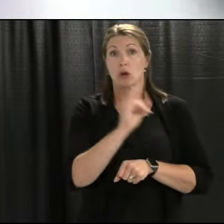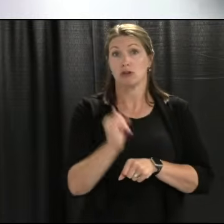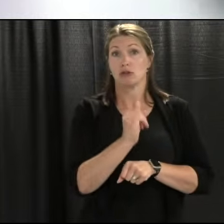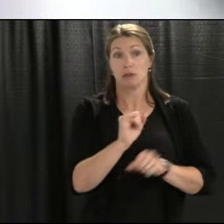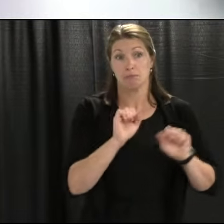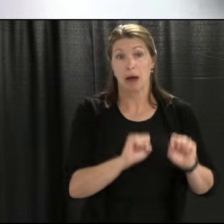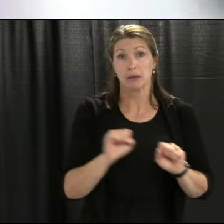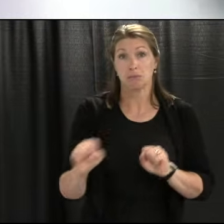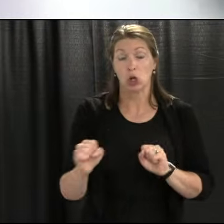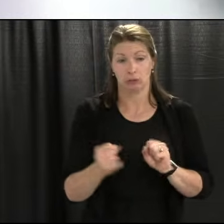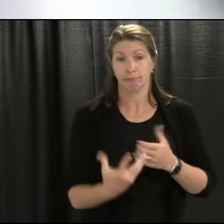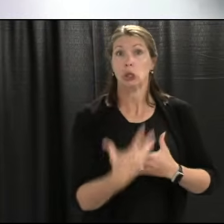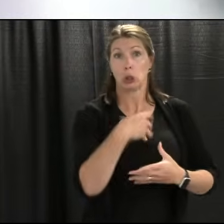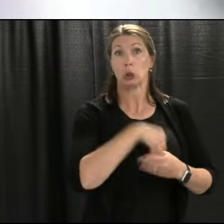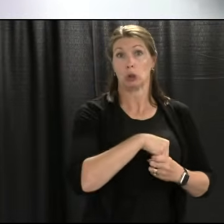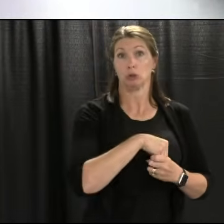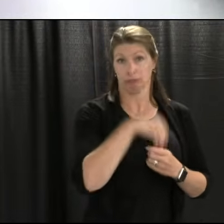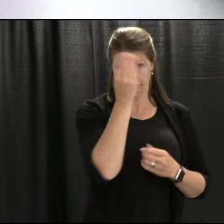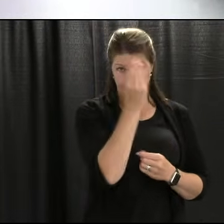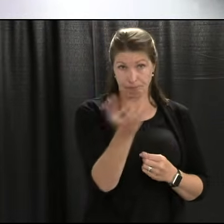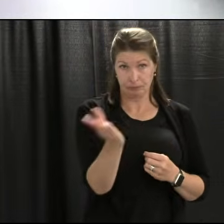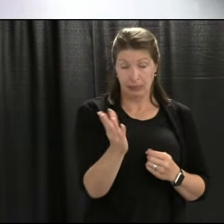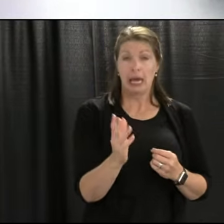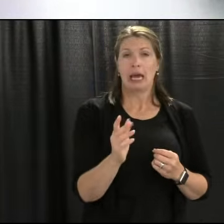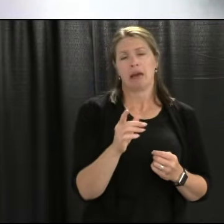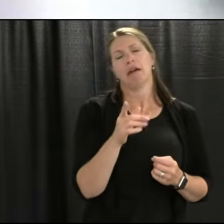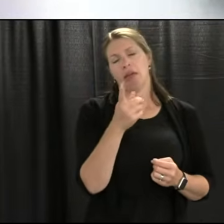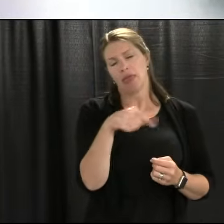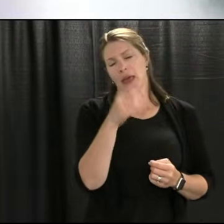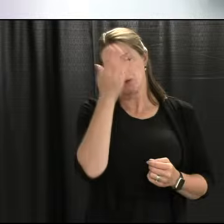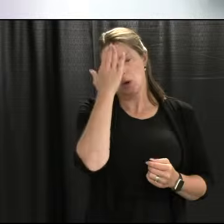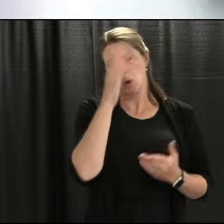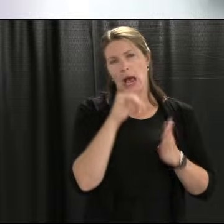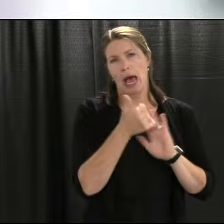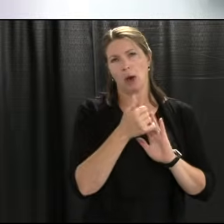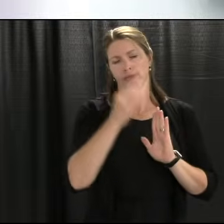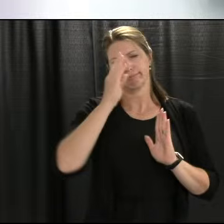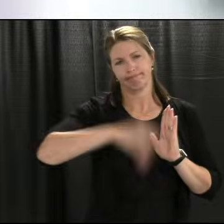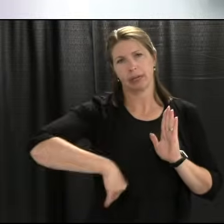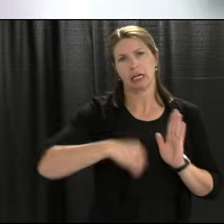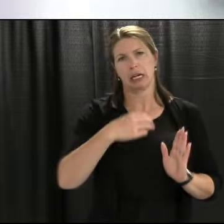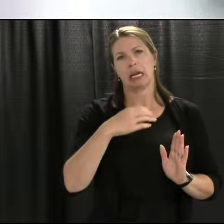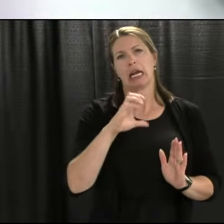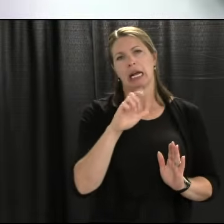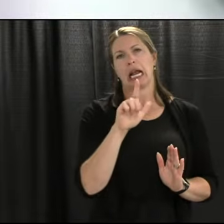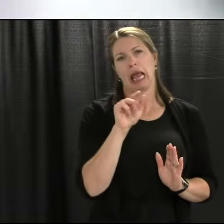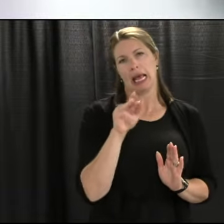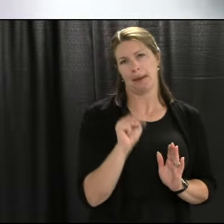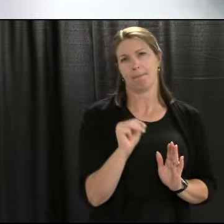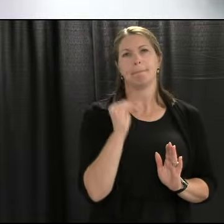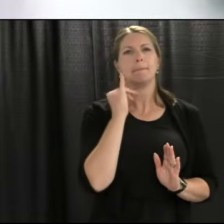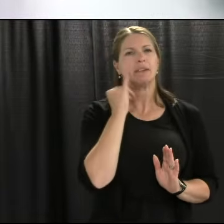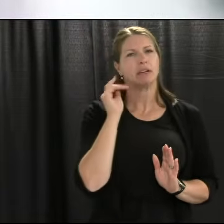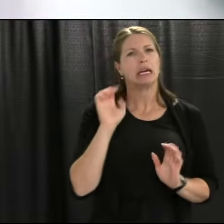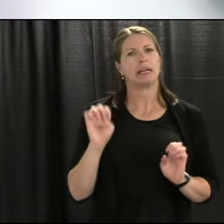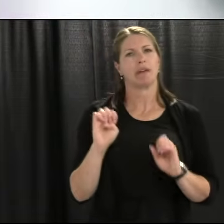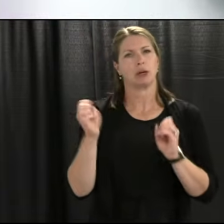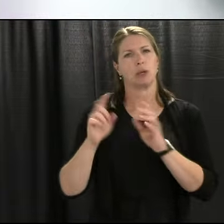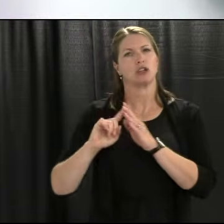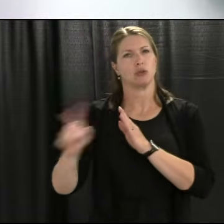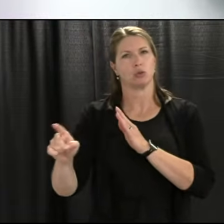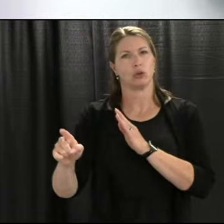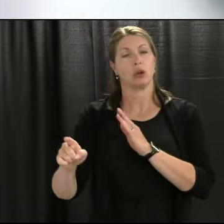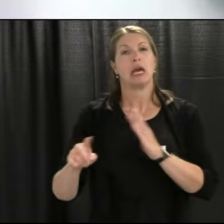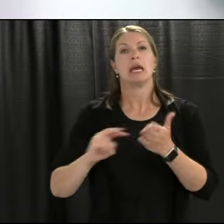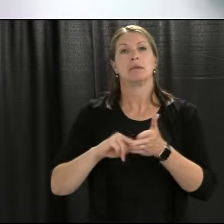what is eligible, how you would claim that for those people under a mandatory evacuation order. So keep